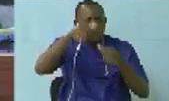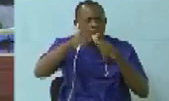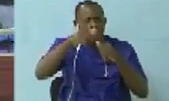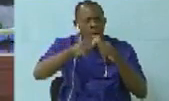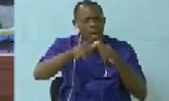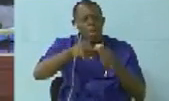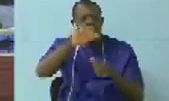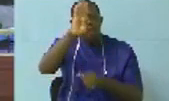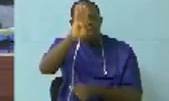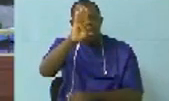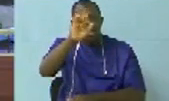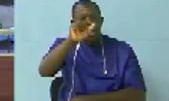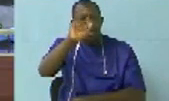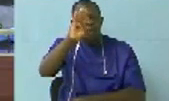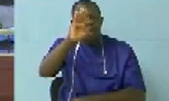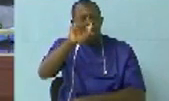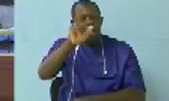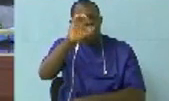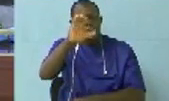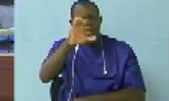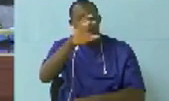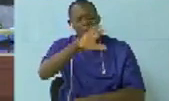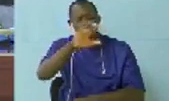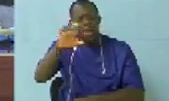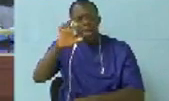number at the time?